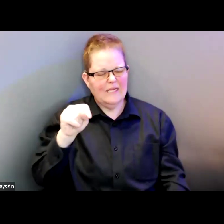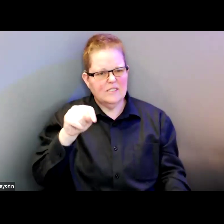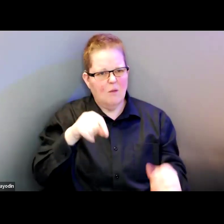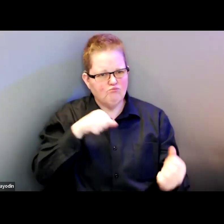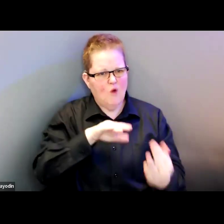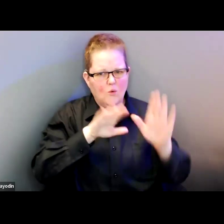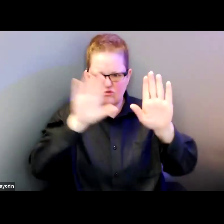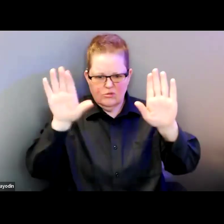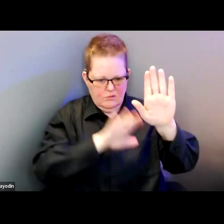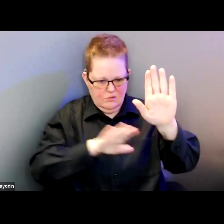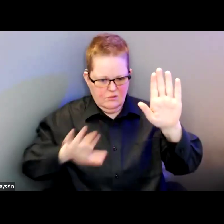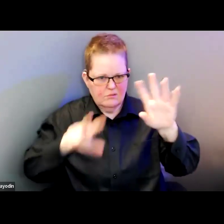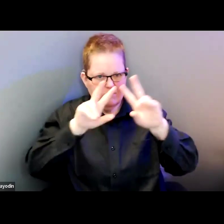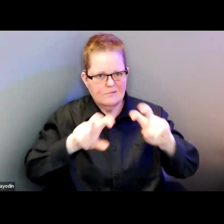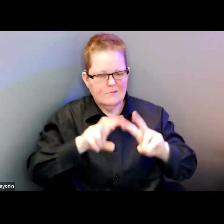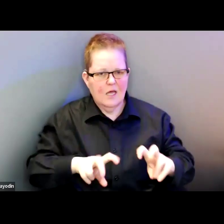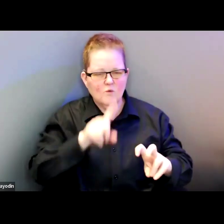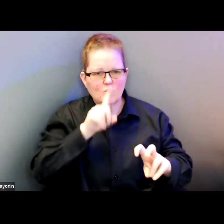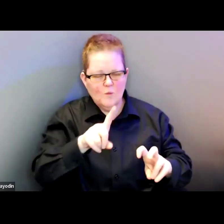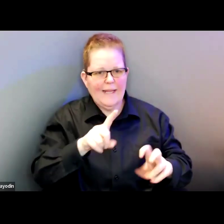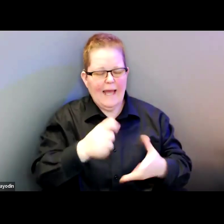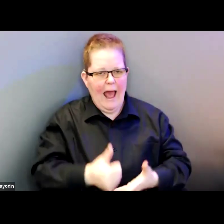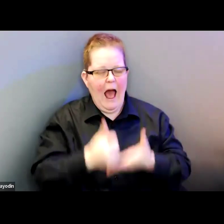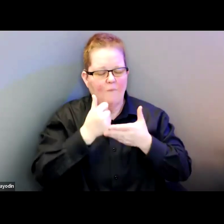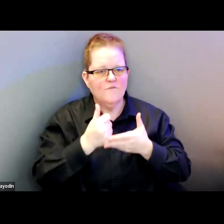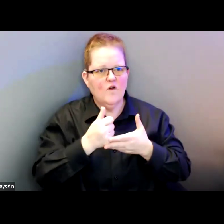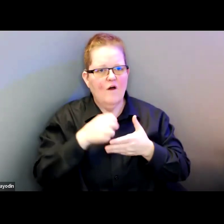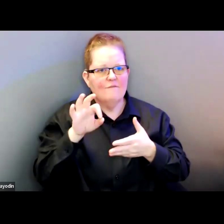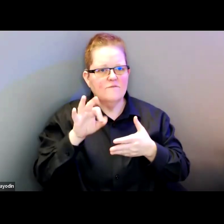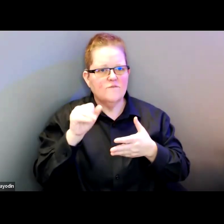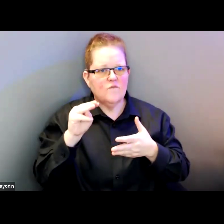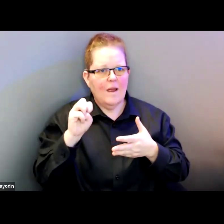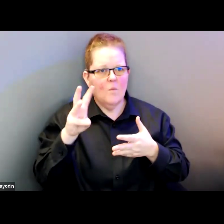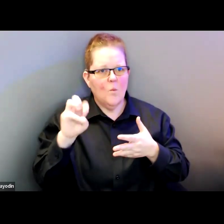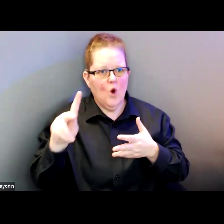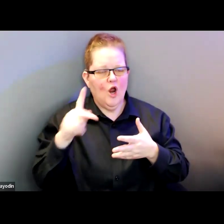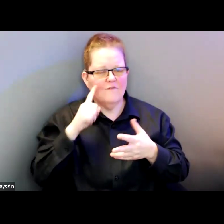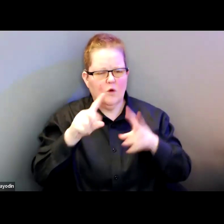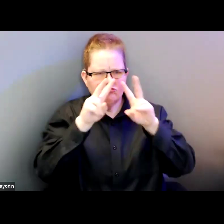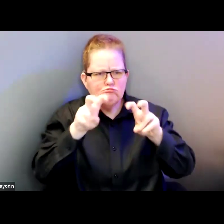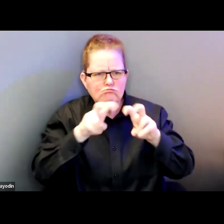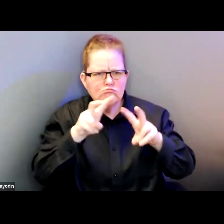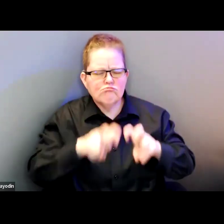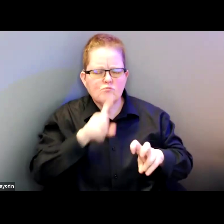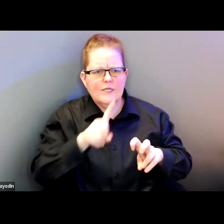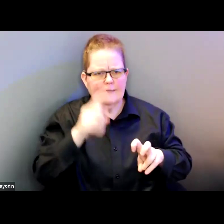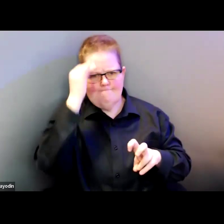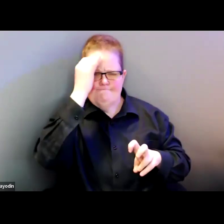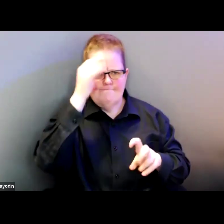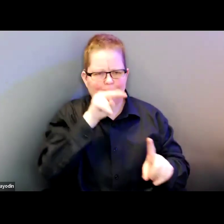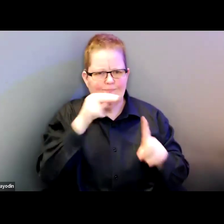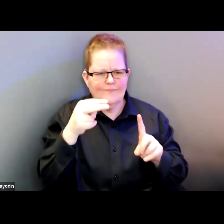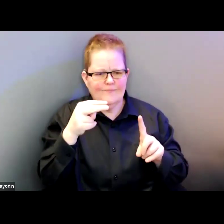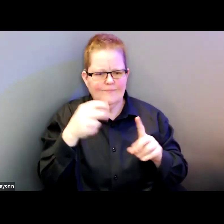it was really a helpful framework to think through it. I'm just looking to make sure that we